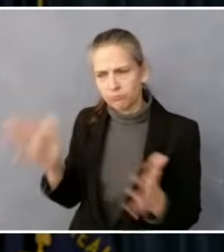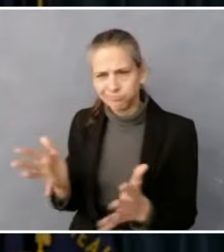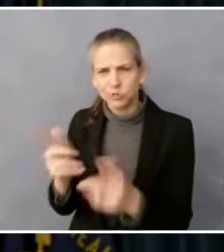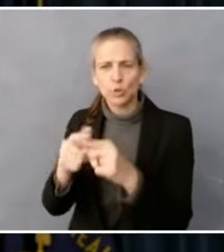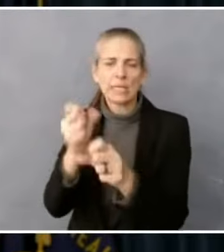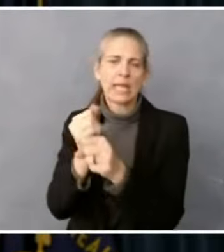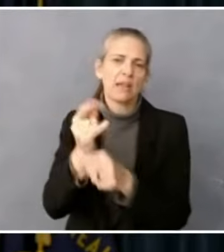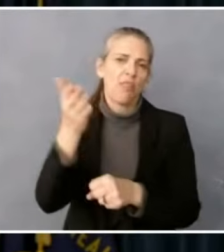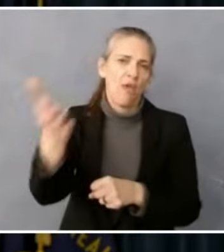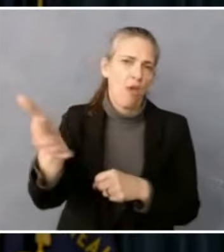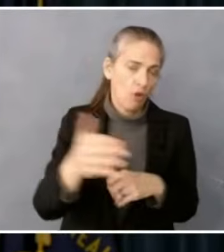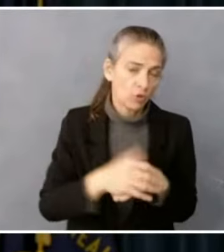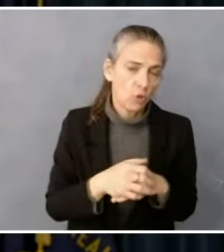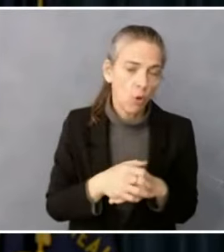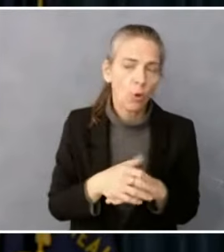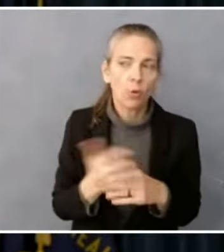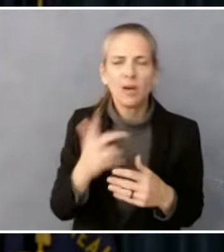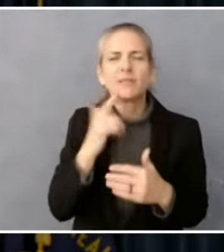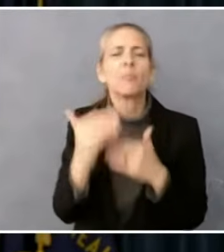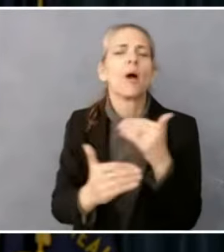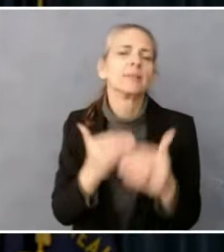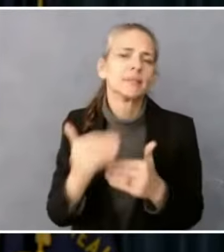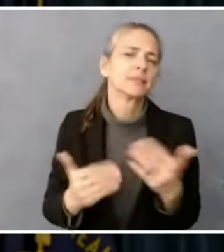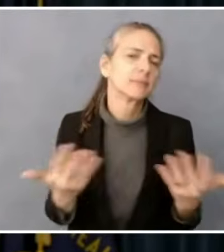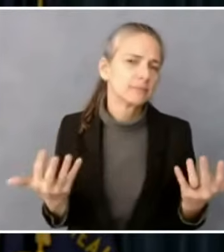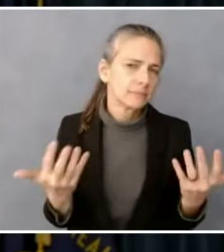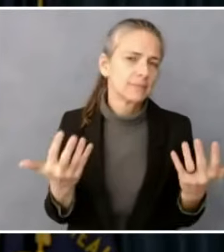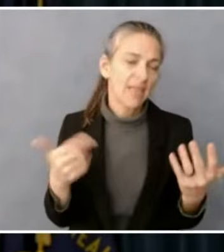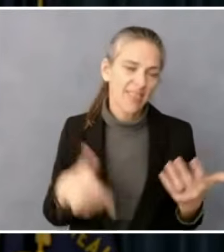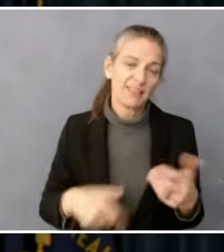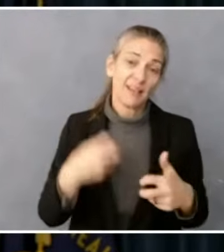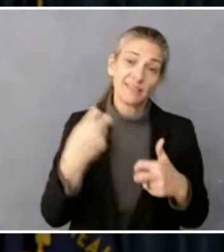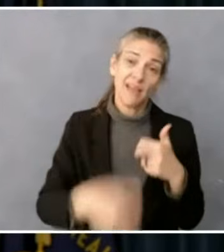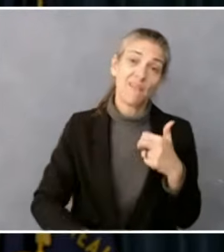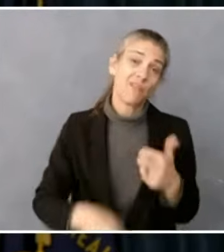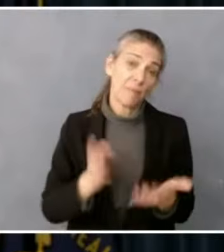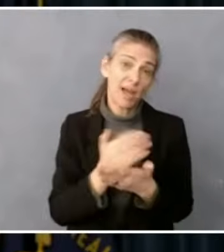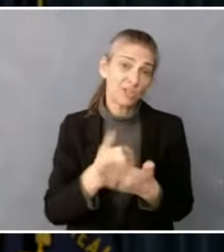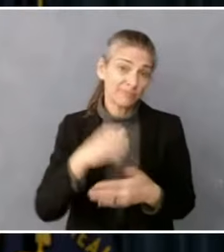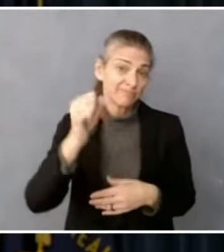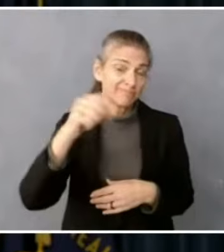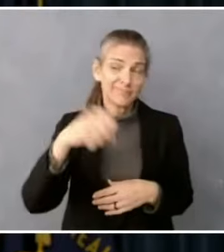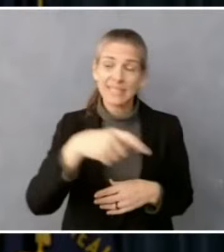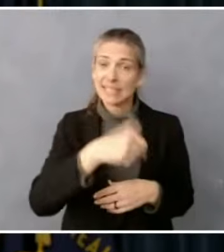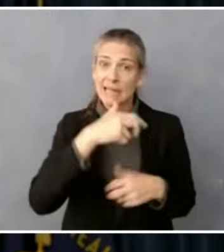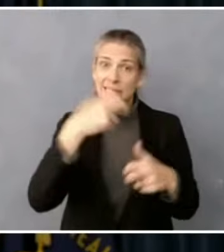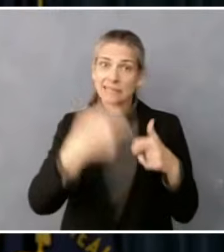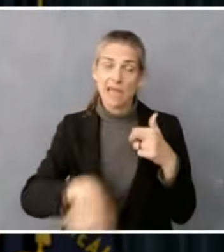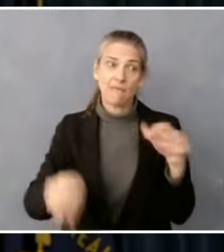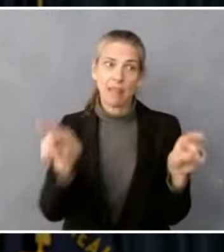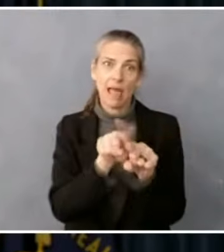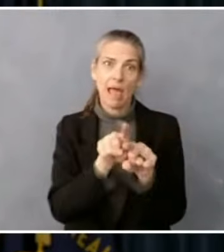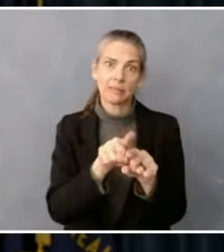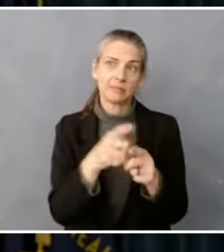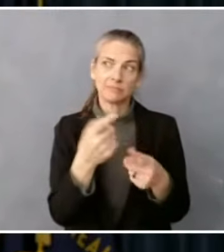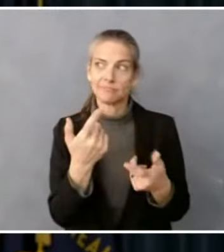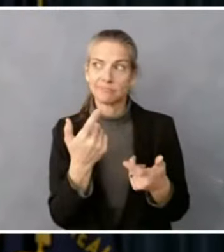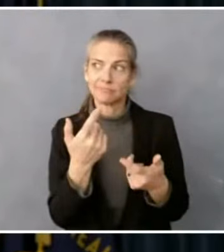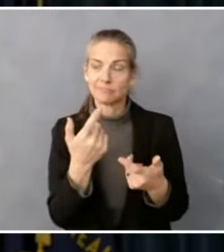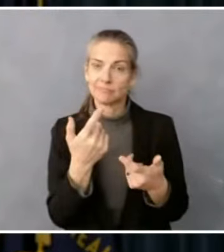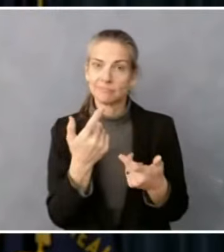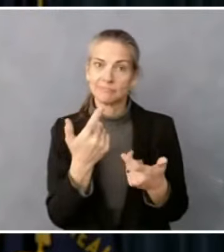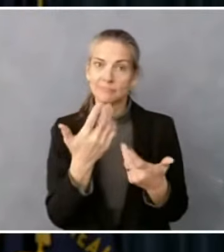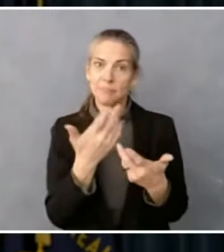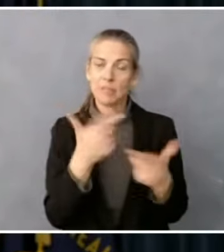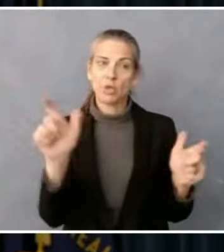So it's a process, and this is a tougher budget. It's nowhere near as tough as during the Great Recession, but it's going to mean that we've